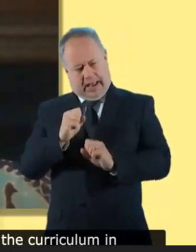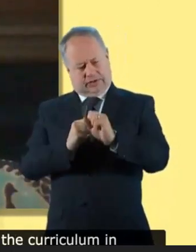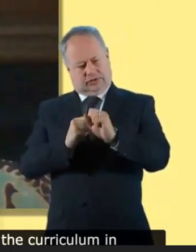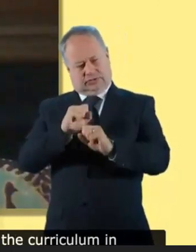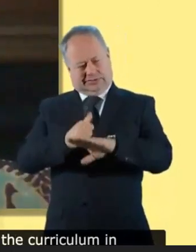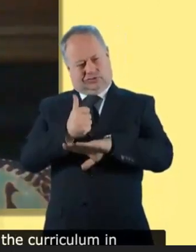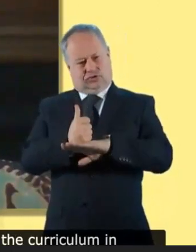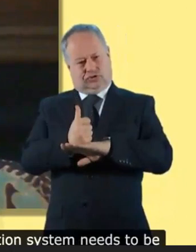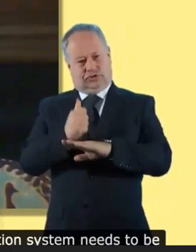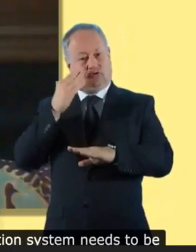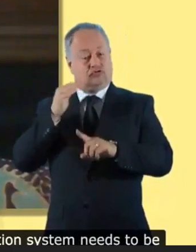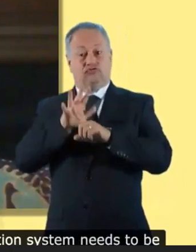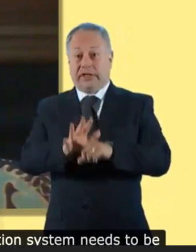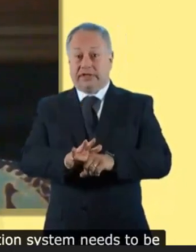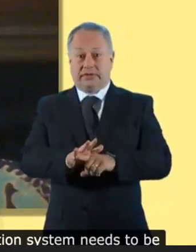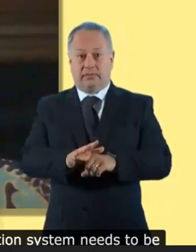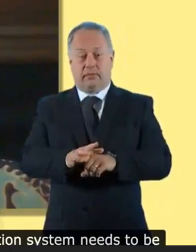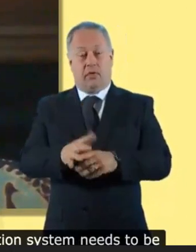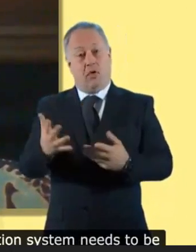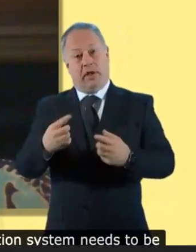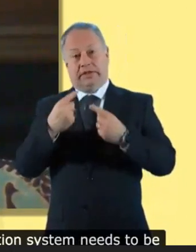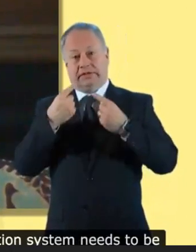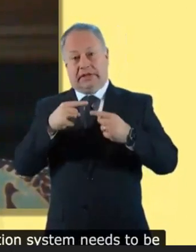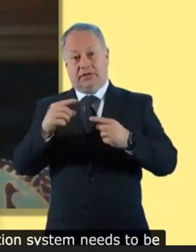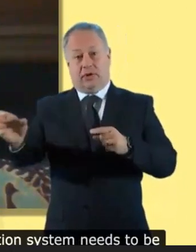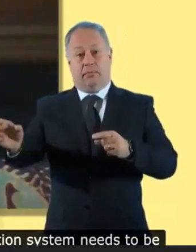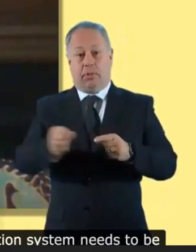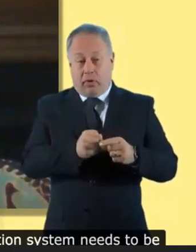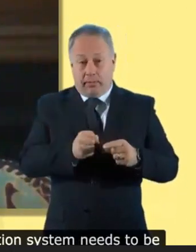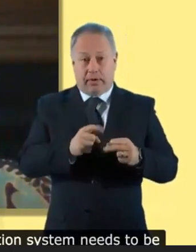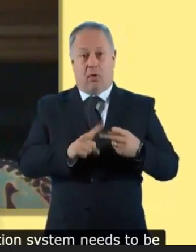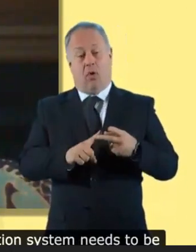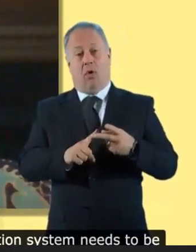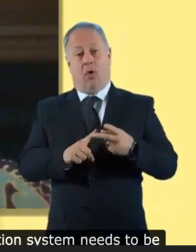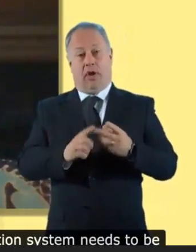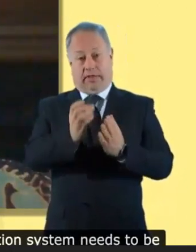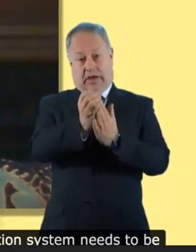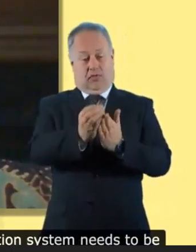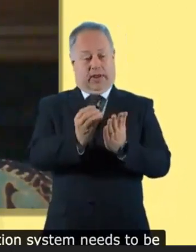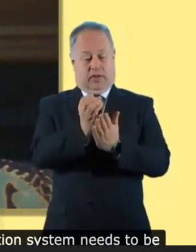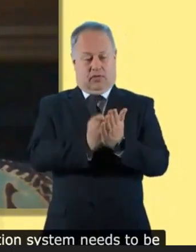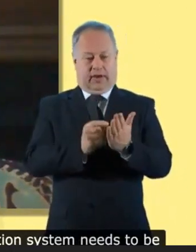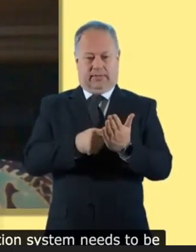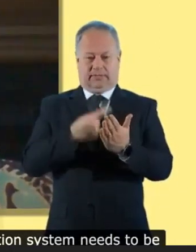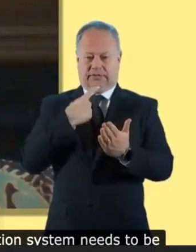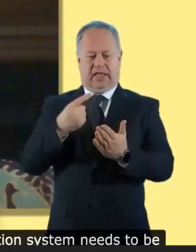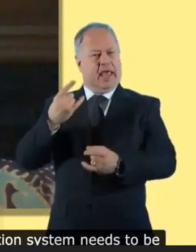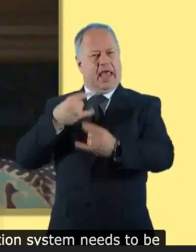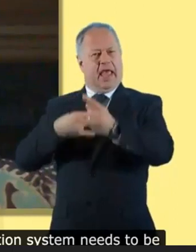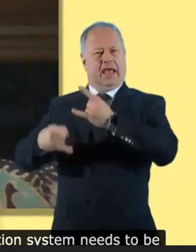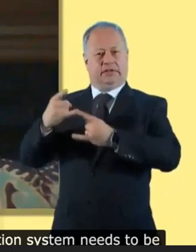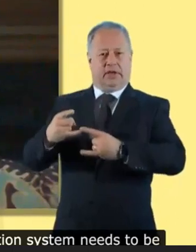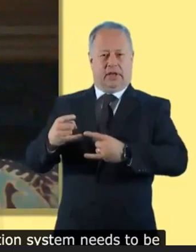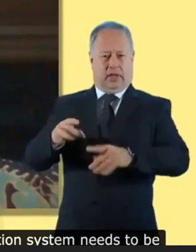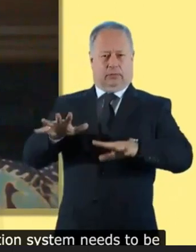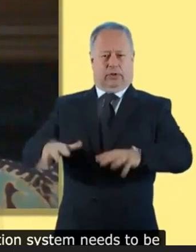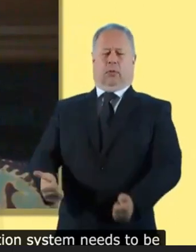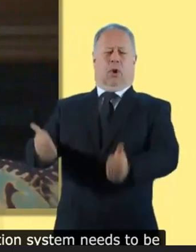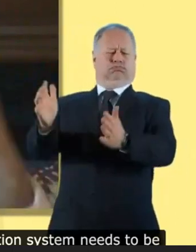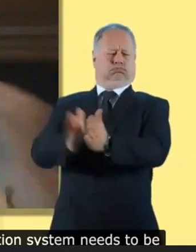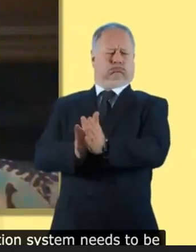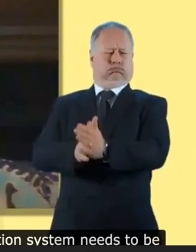teacher employment, as Corcab Stewart spoke about yesterday, whether it's in the actual curriculum taught by primary and secondary level teachers. We need a